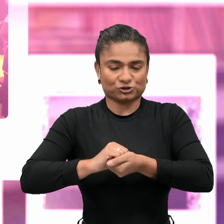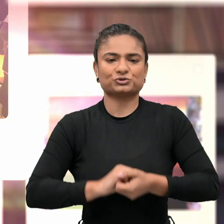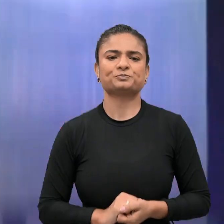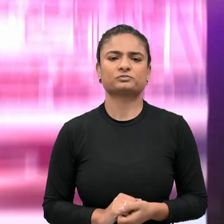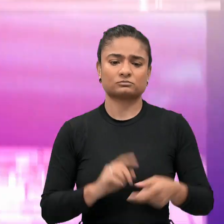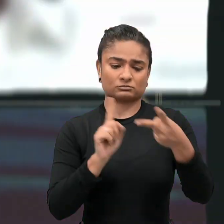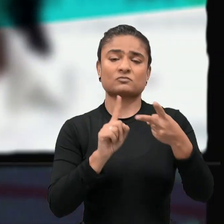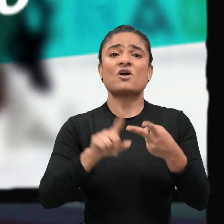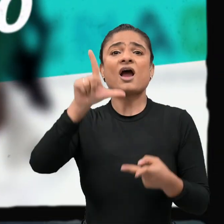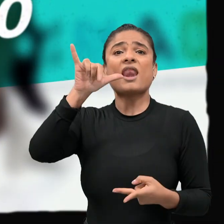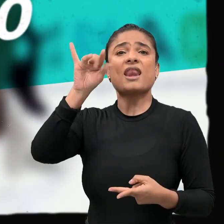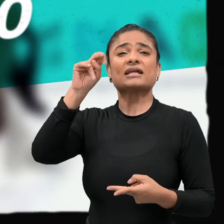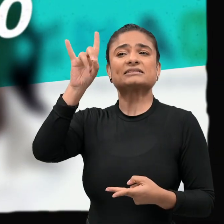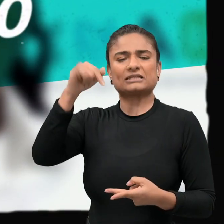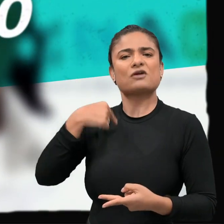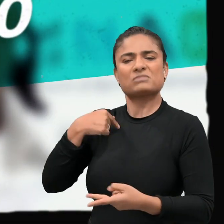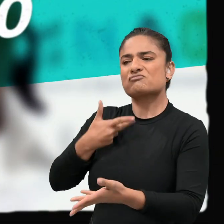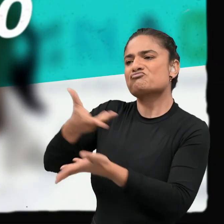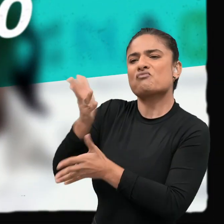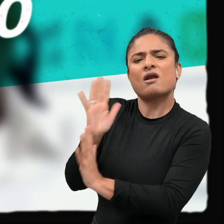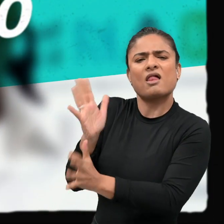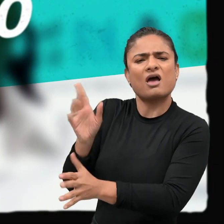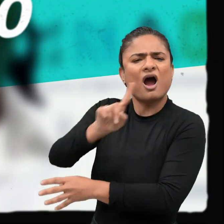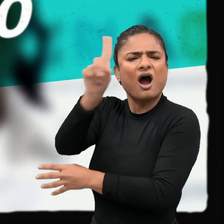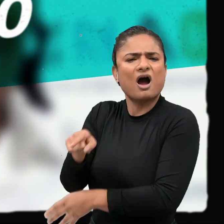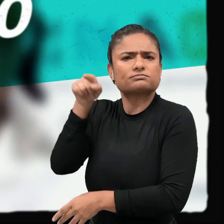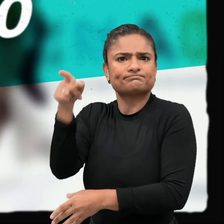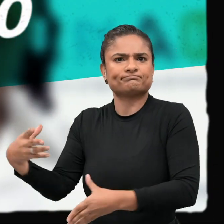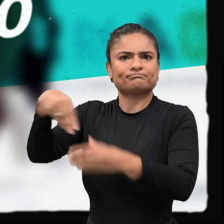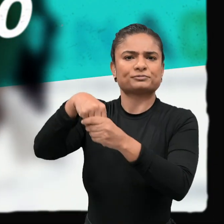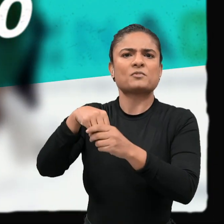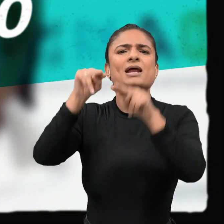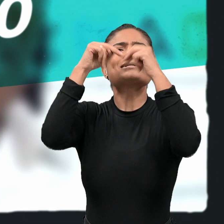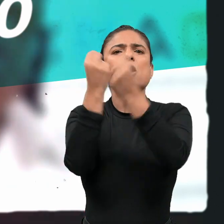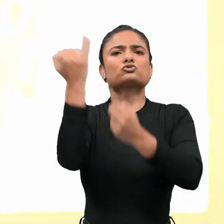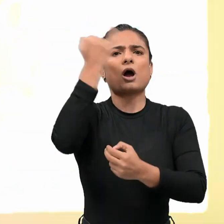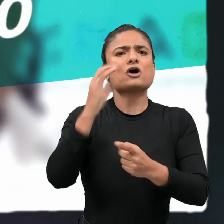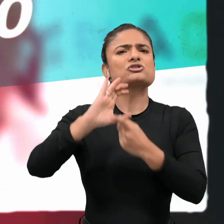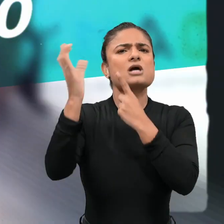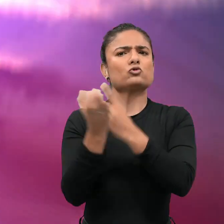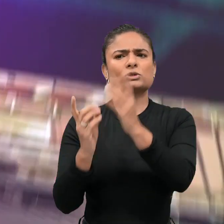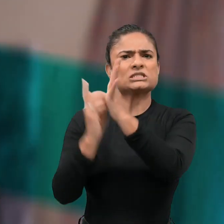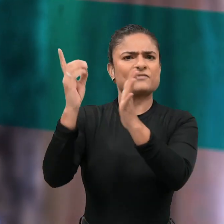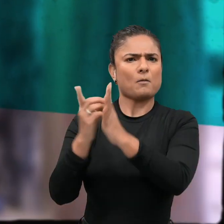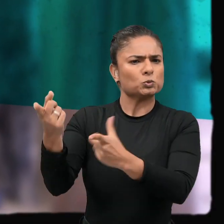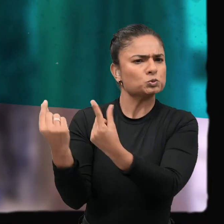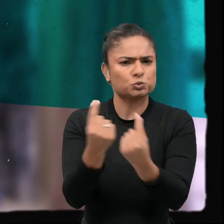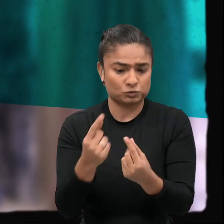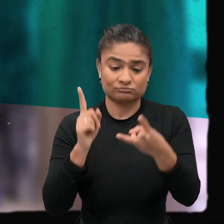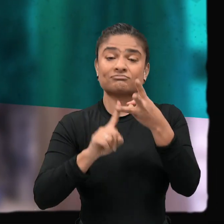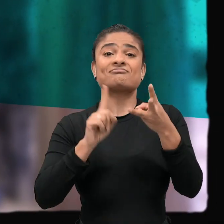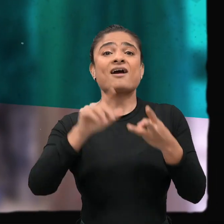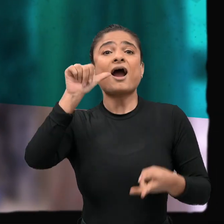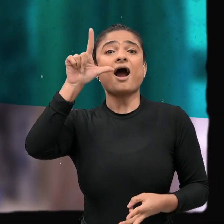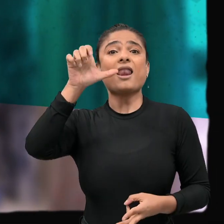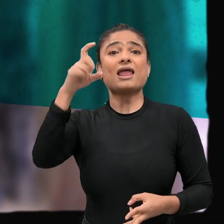Artists. I will be chatting to Linding Hobo, Arts Development Officer from the National Arts Council. And we